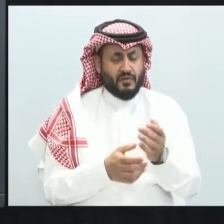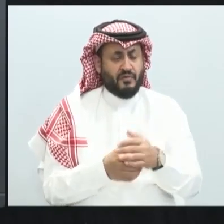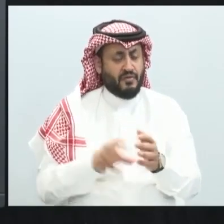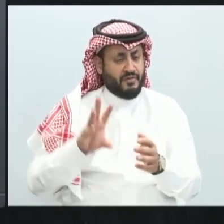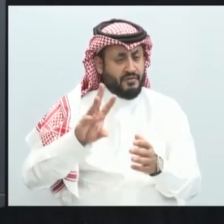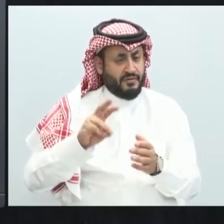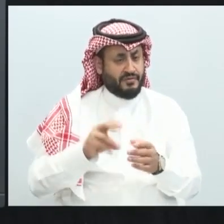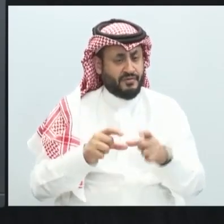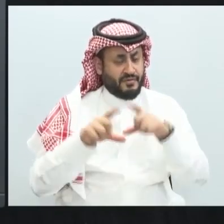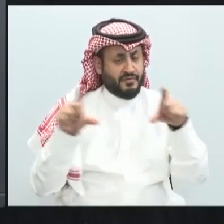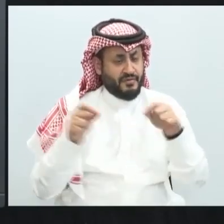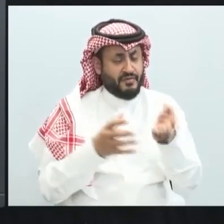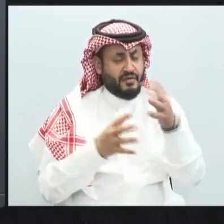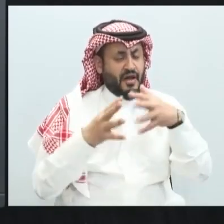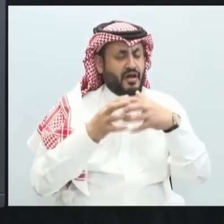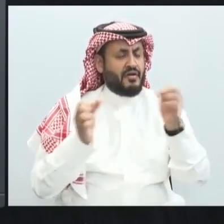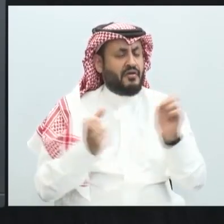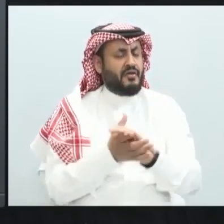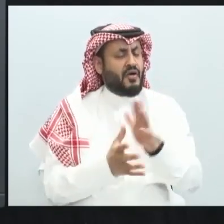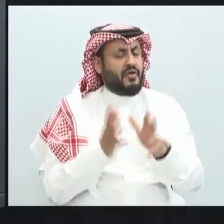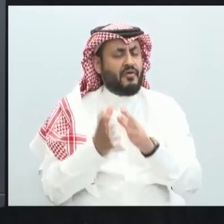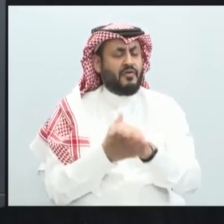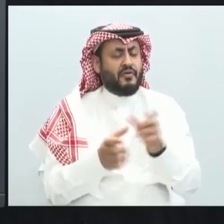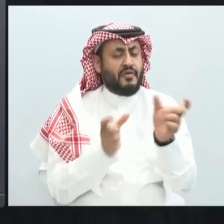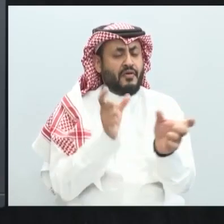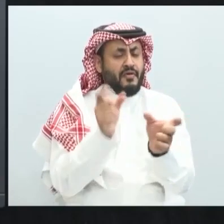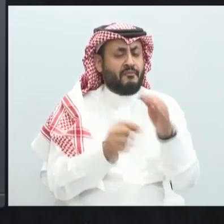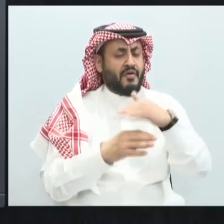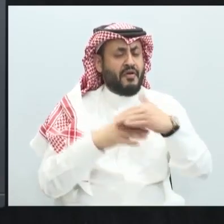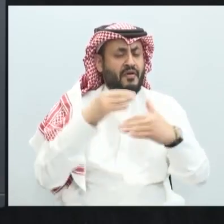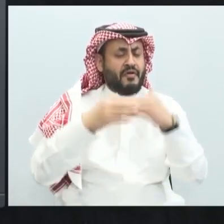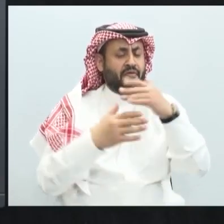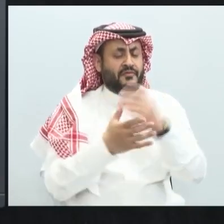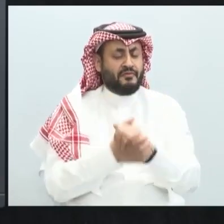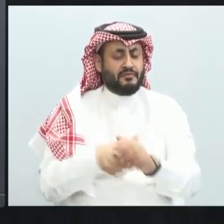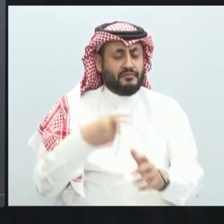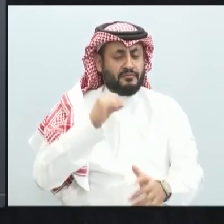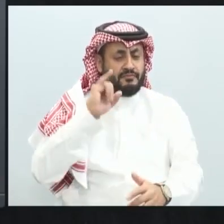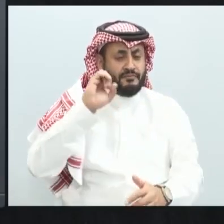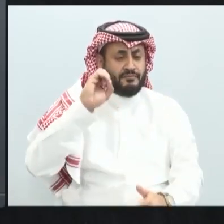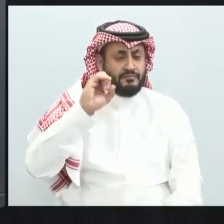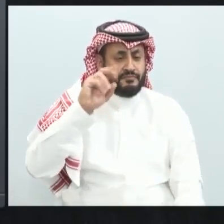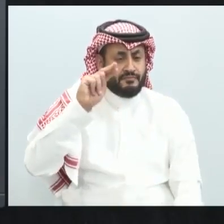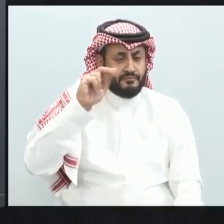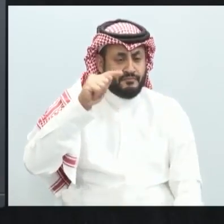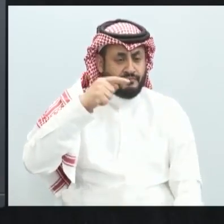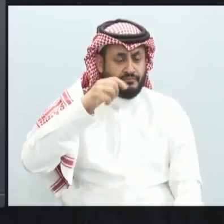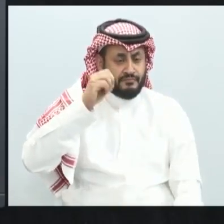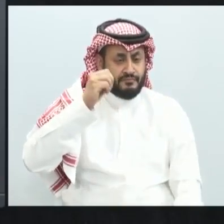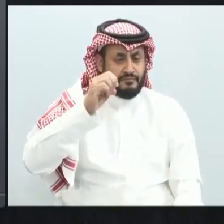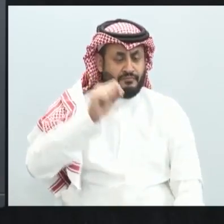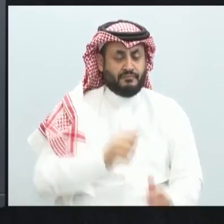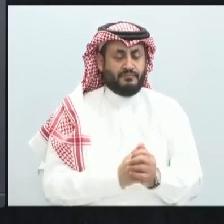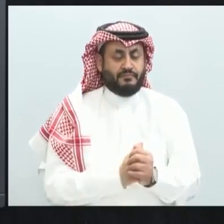sentence, we're going to explain how we did use going to, and also the verb that